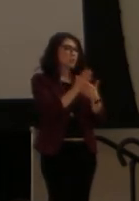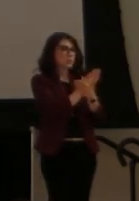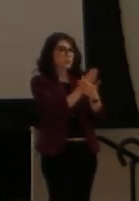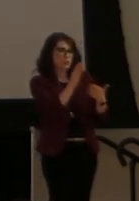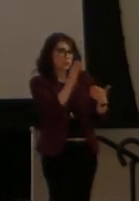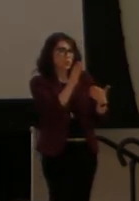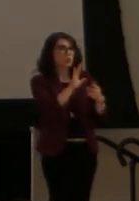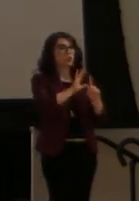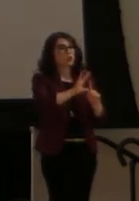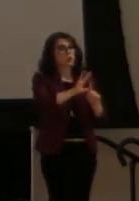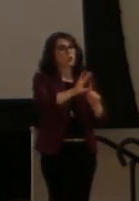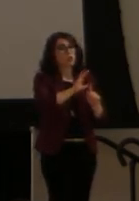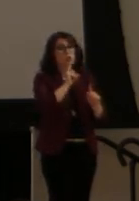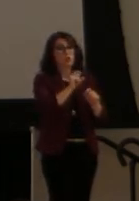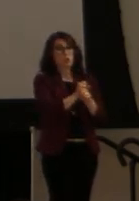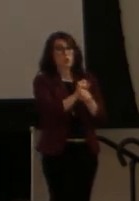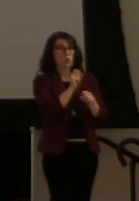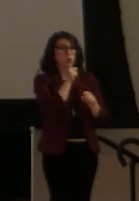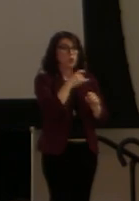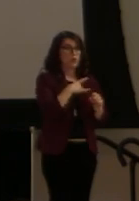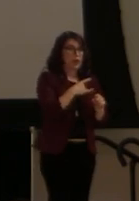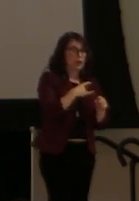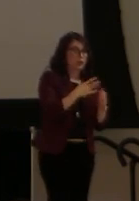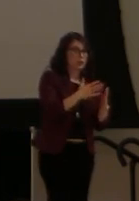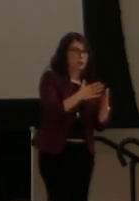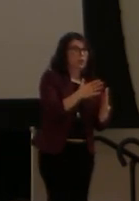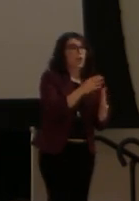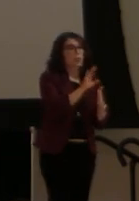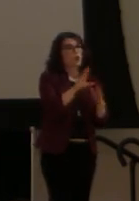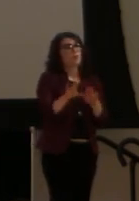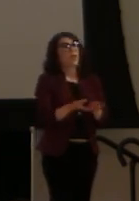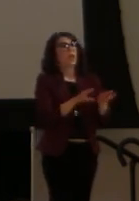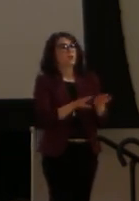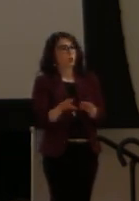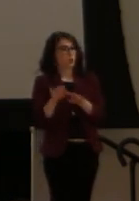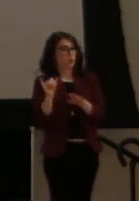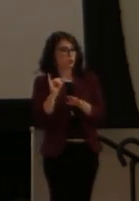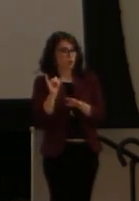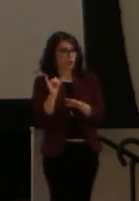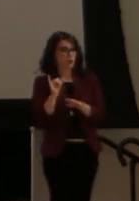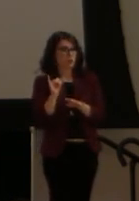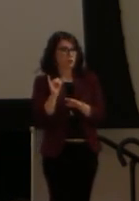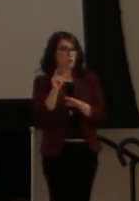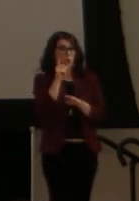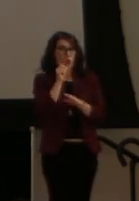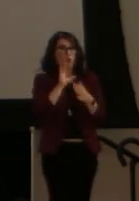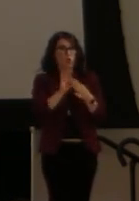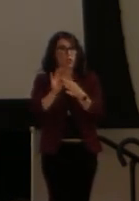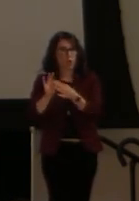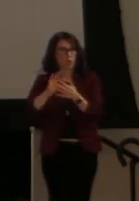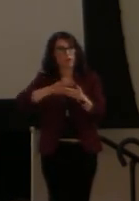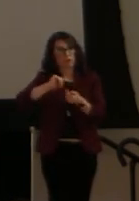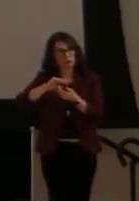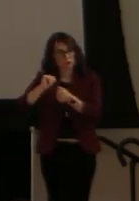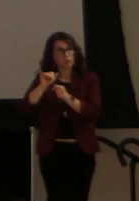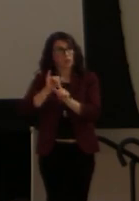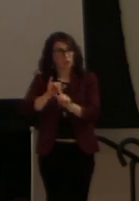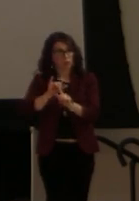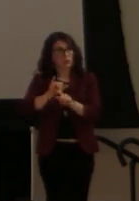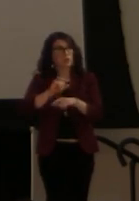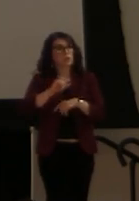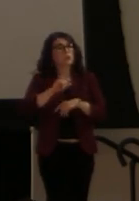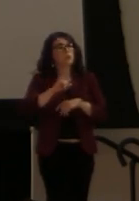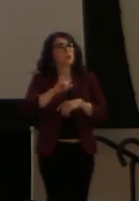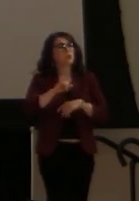attraction, who you actually like. And then you have behavior, right? Who you're actually hooking up with or having sex with. So